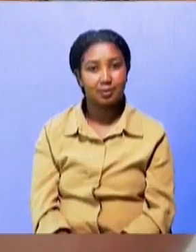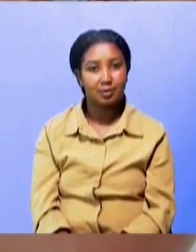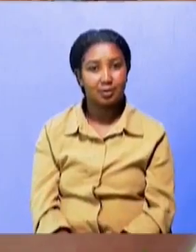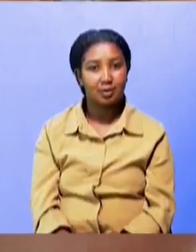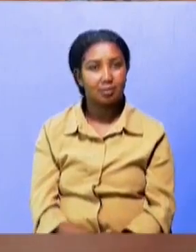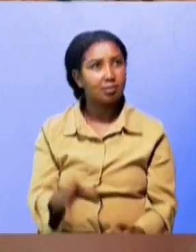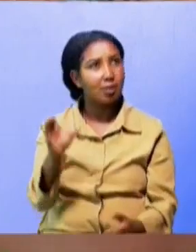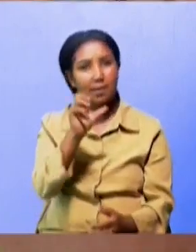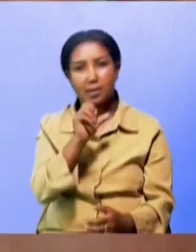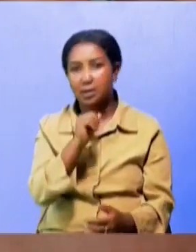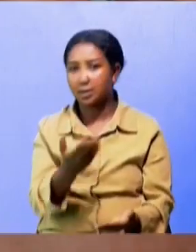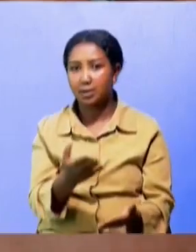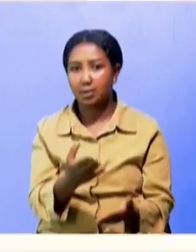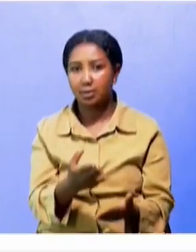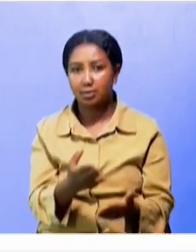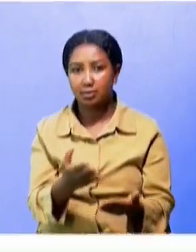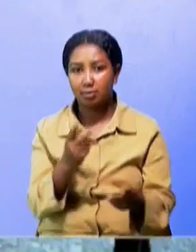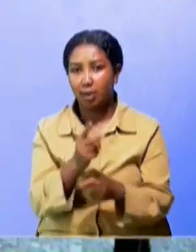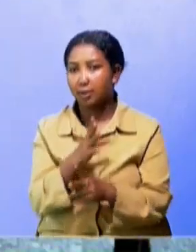Unpredictable.